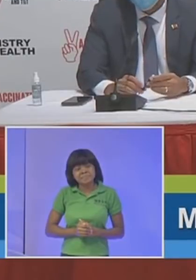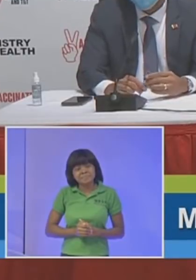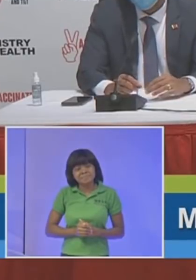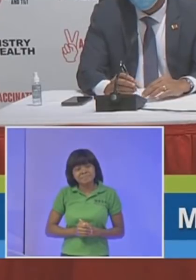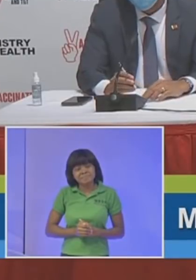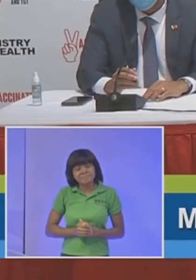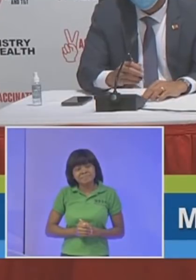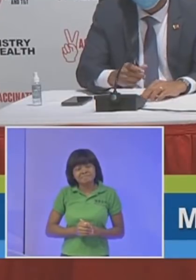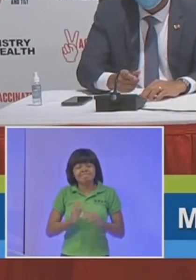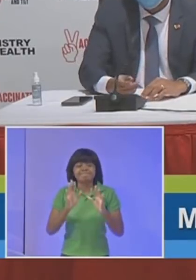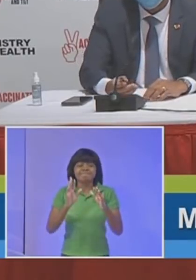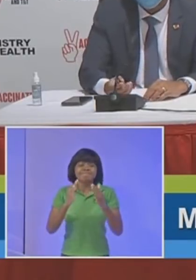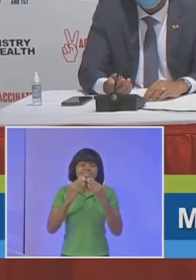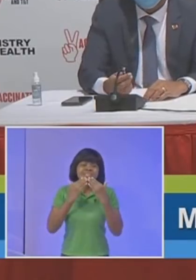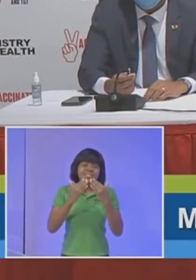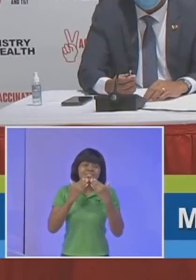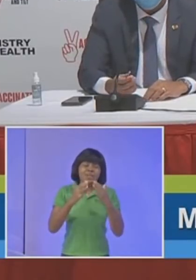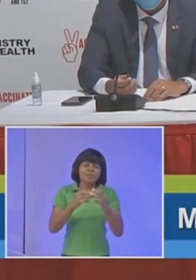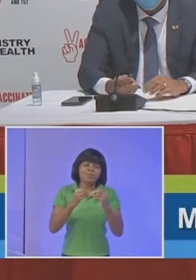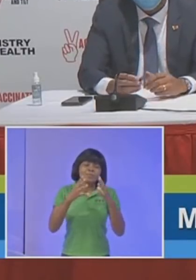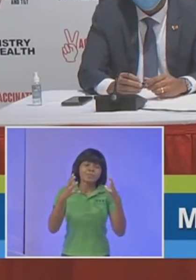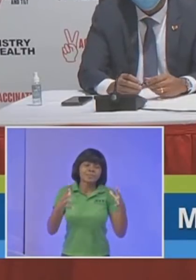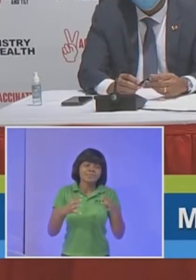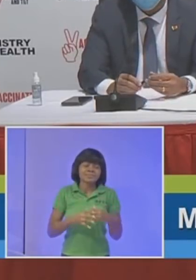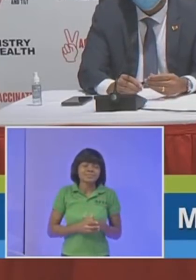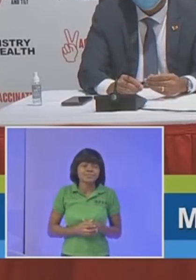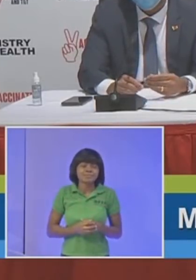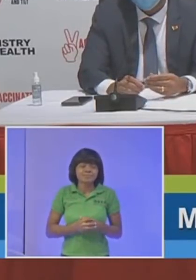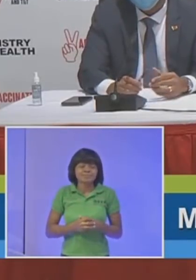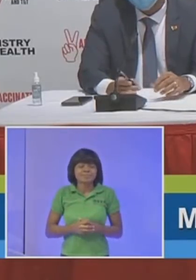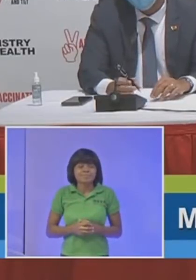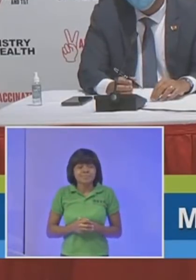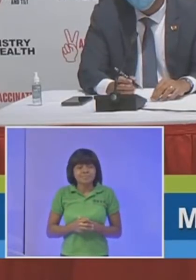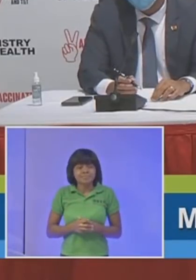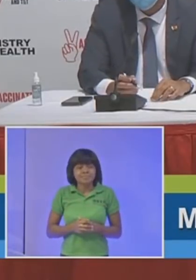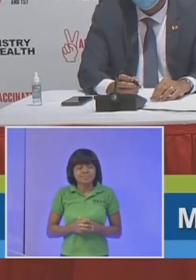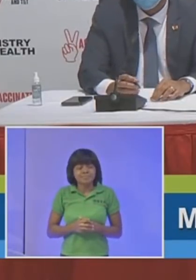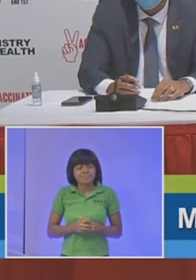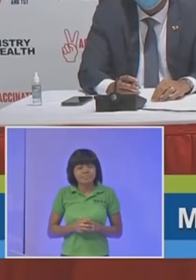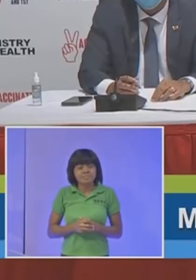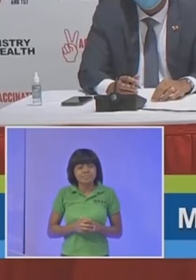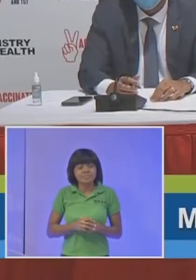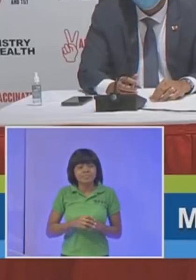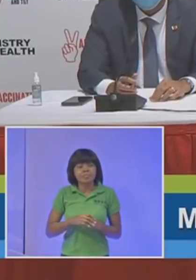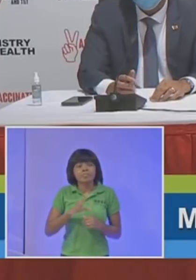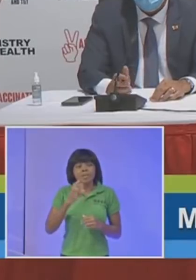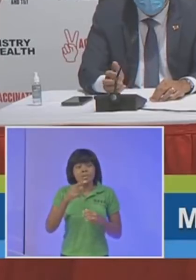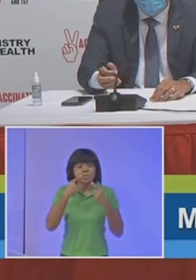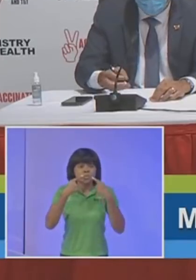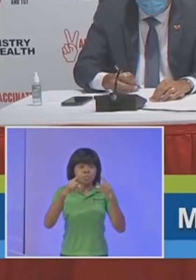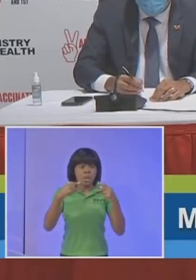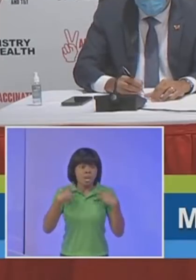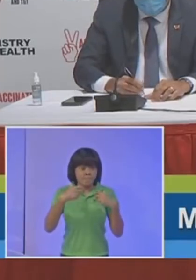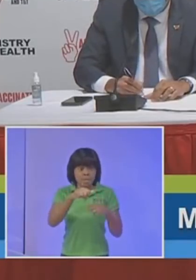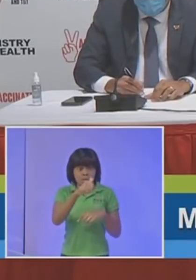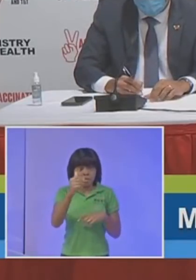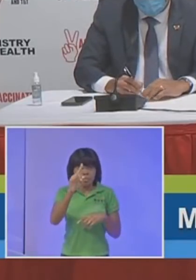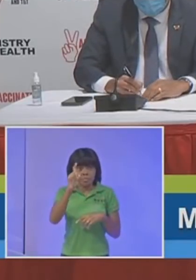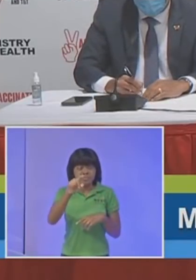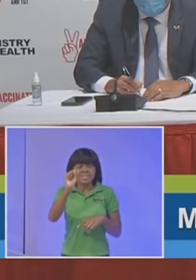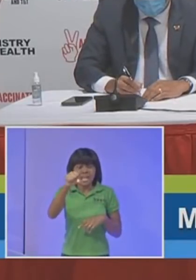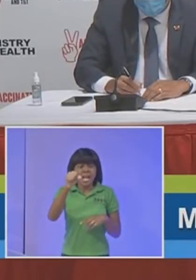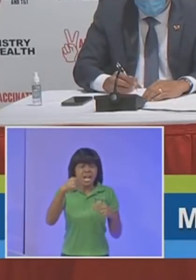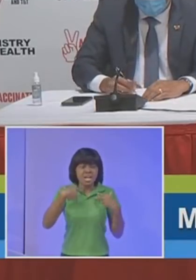media representatives a little time, I think AZP News, did you still have a follow-up question? Okay, let's go to AZP News,